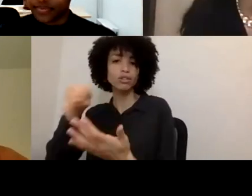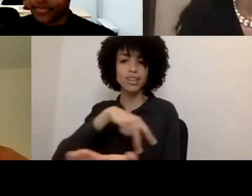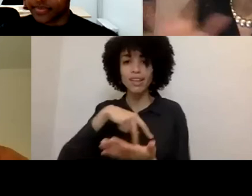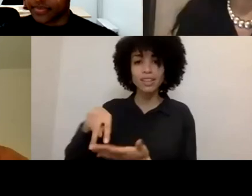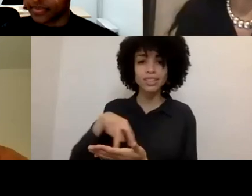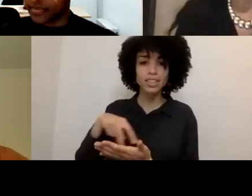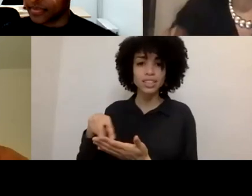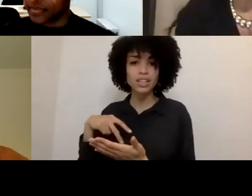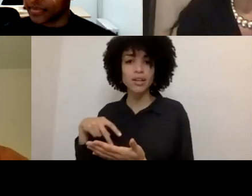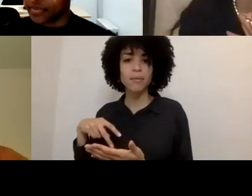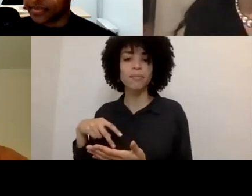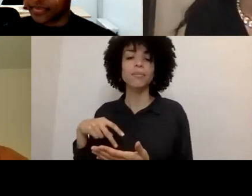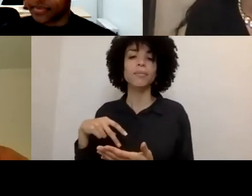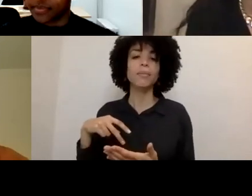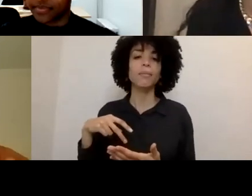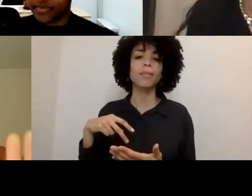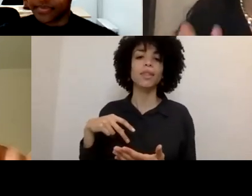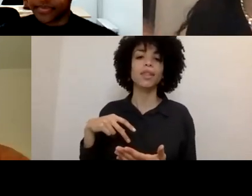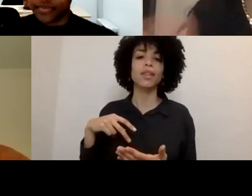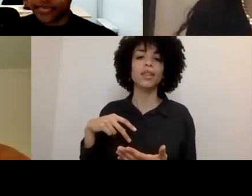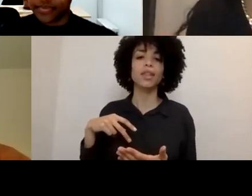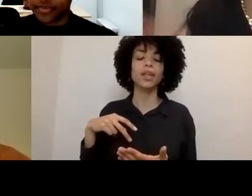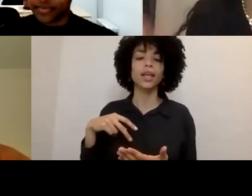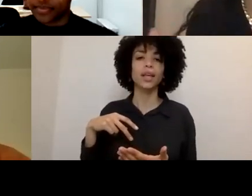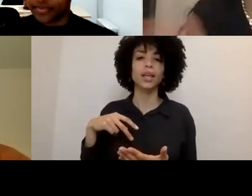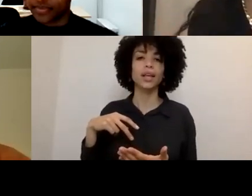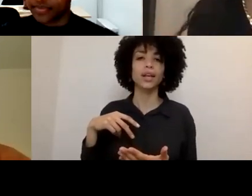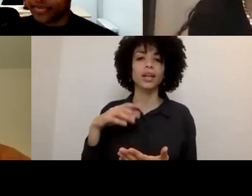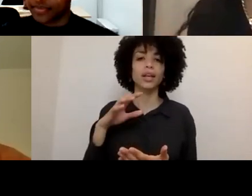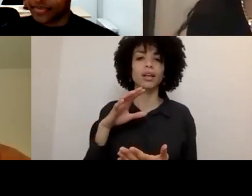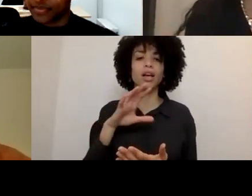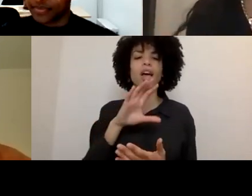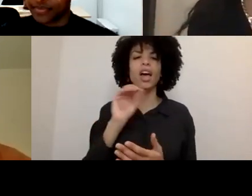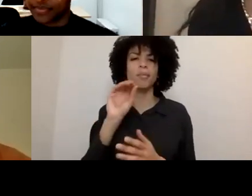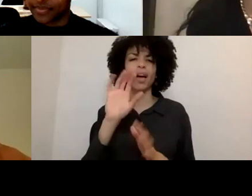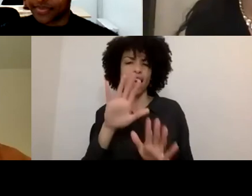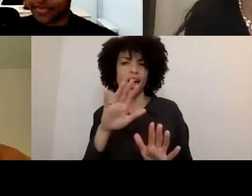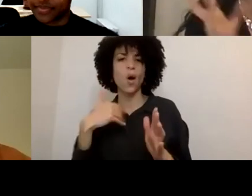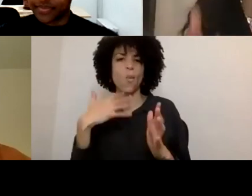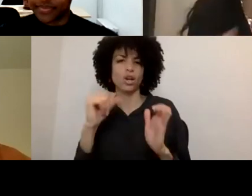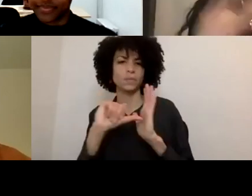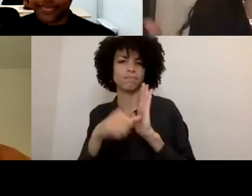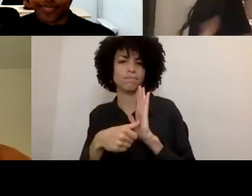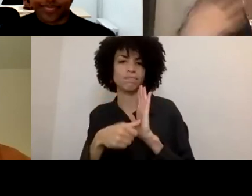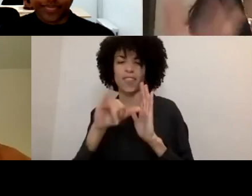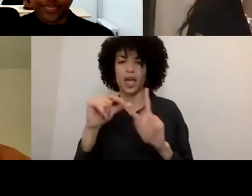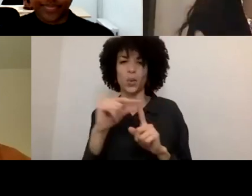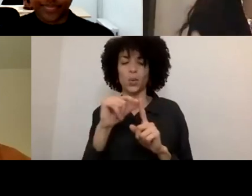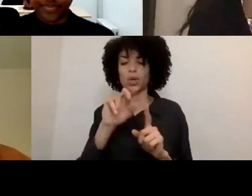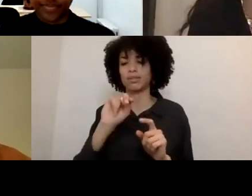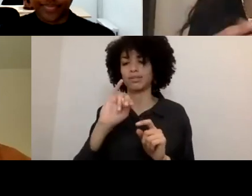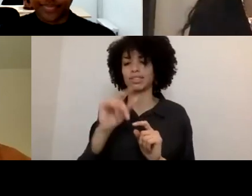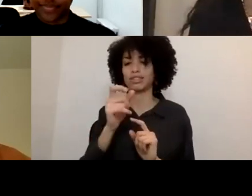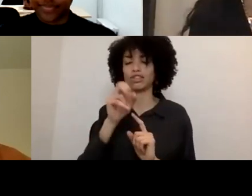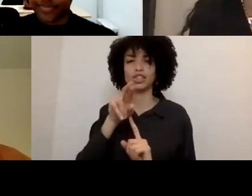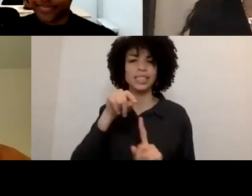use language like that for this panel in this space at all again. No. I understand this. The intention was